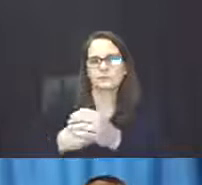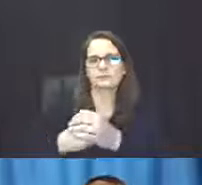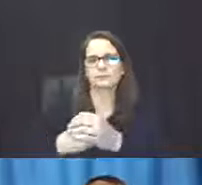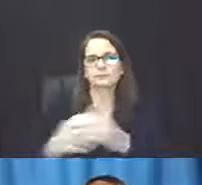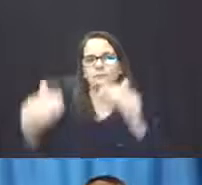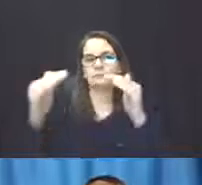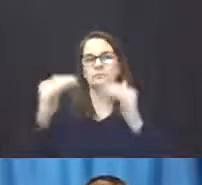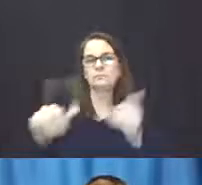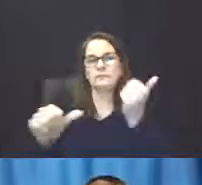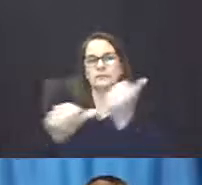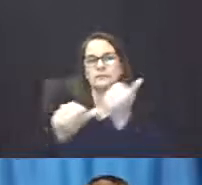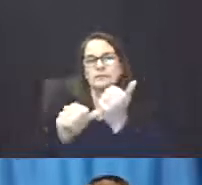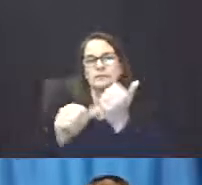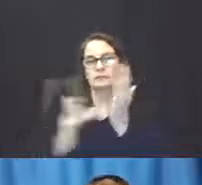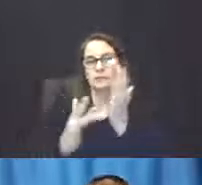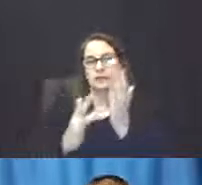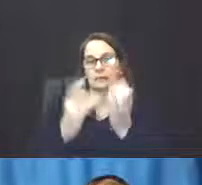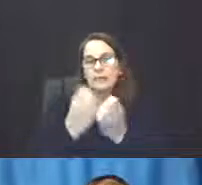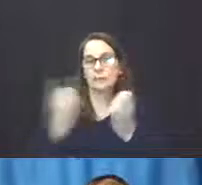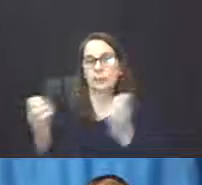for up to 2 weeks without any cost.